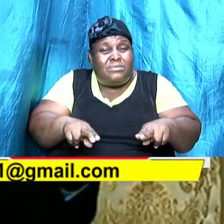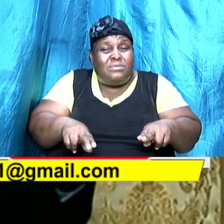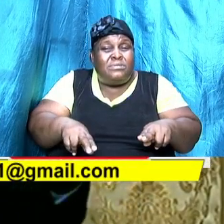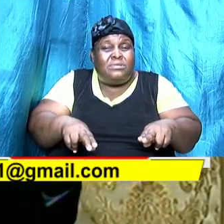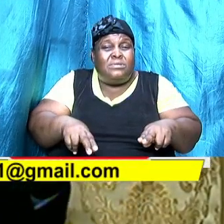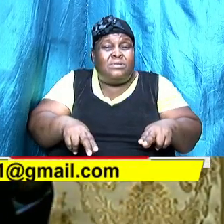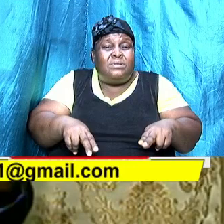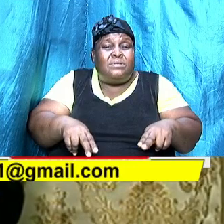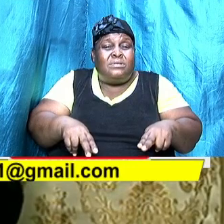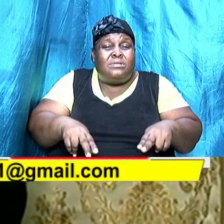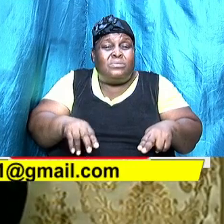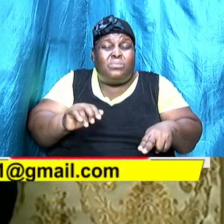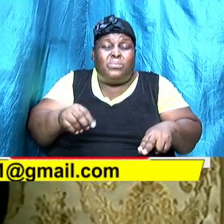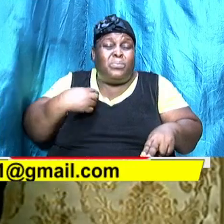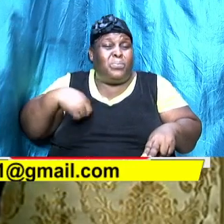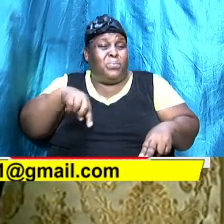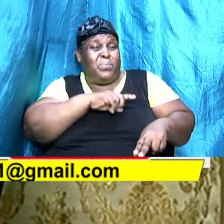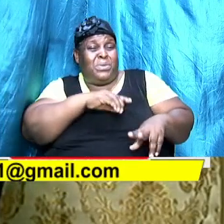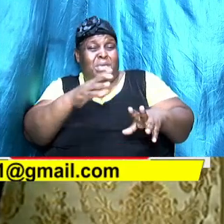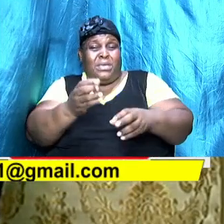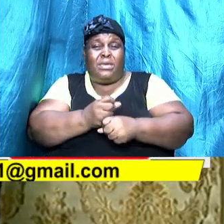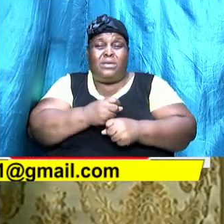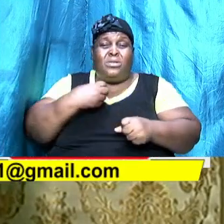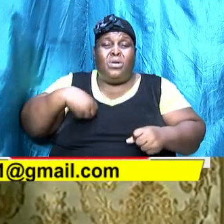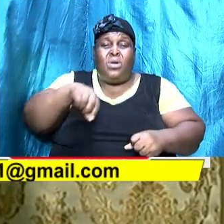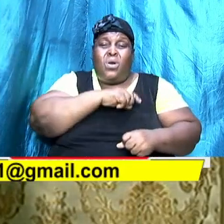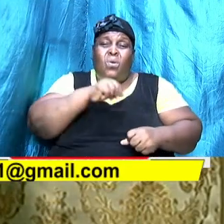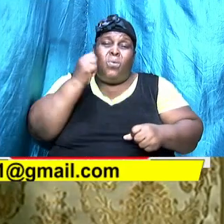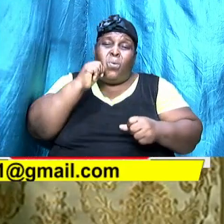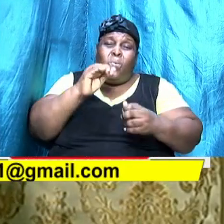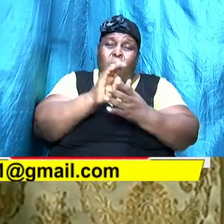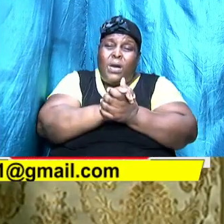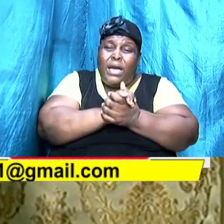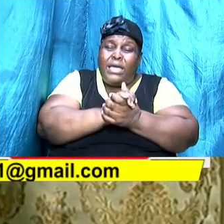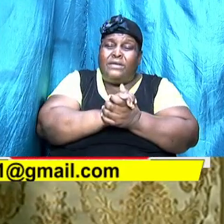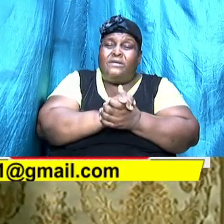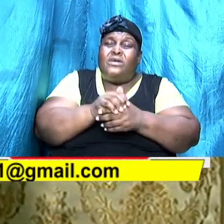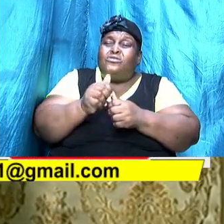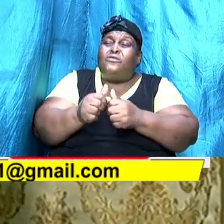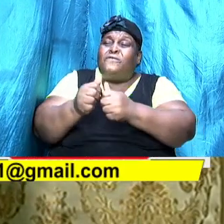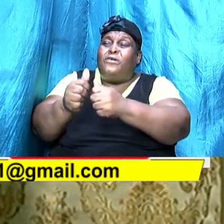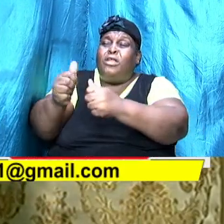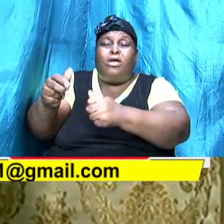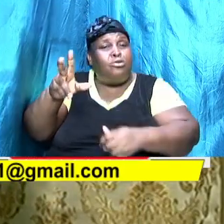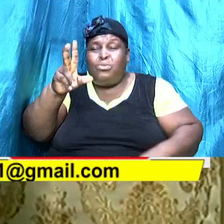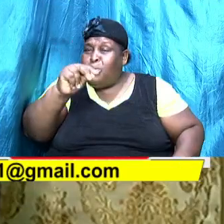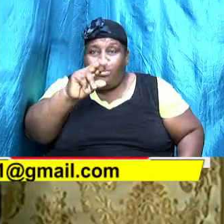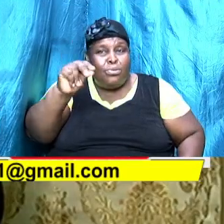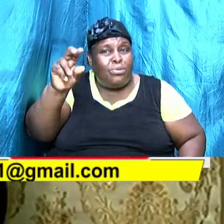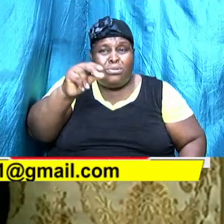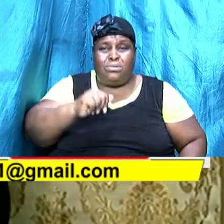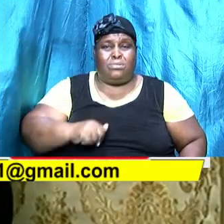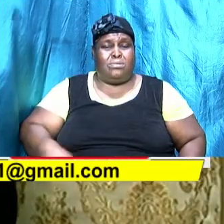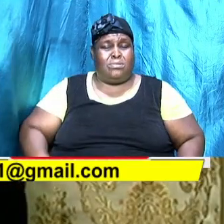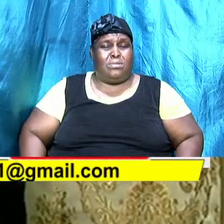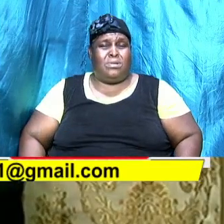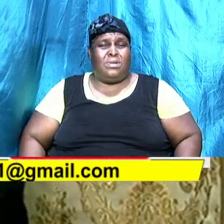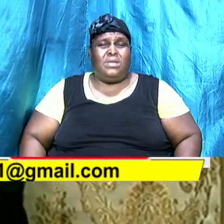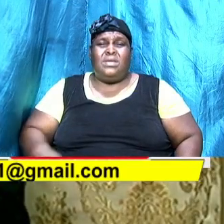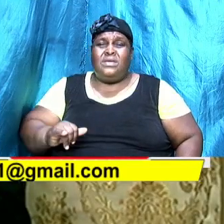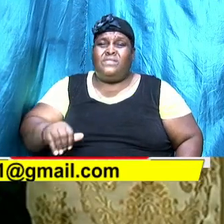spouses to be in conformity. That's not how we get our spouses to follow. No. And if that has been